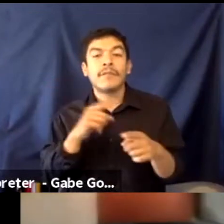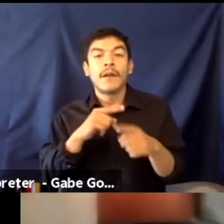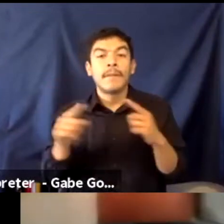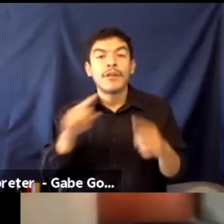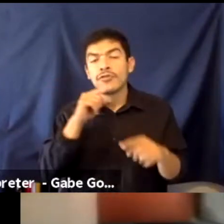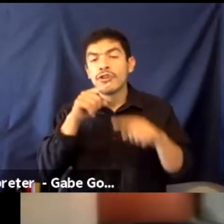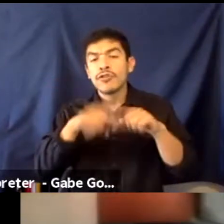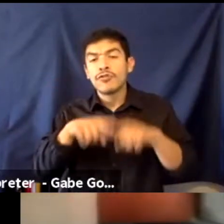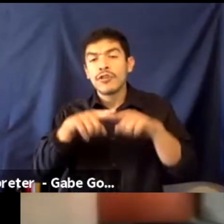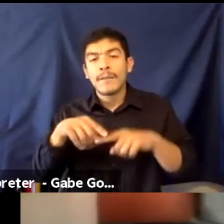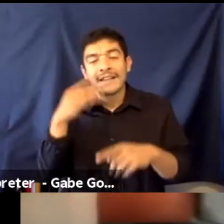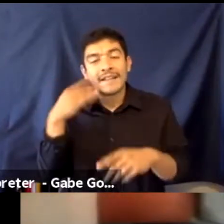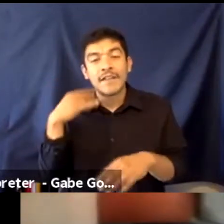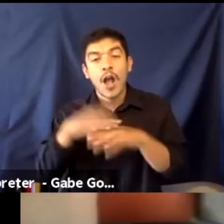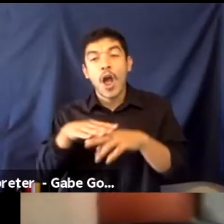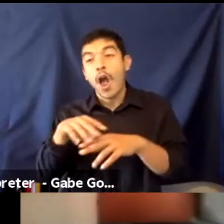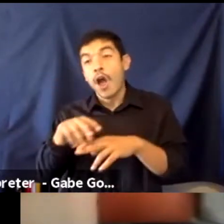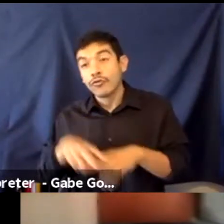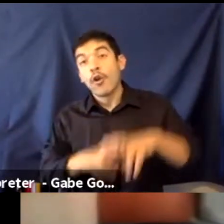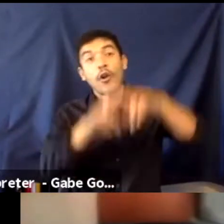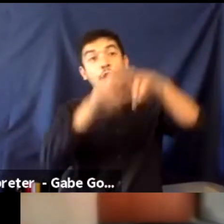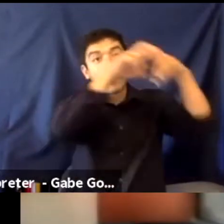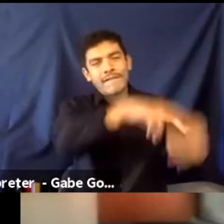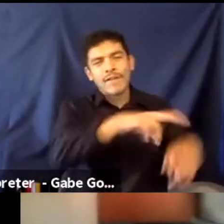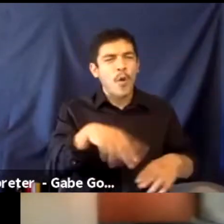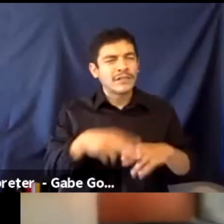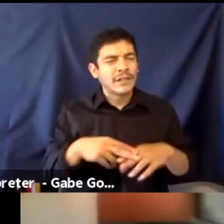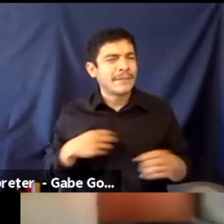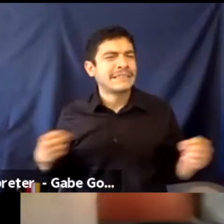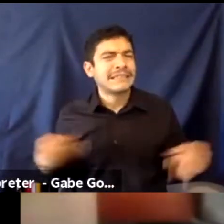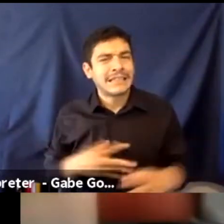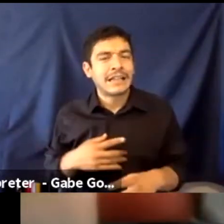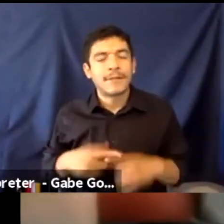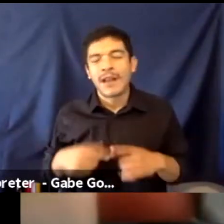coaster or something like that, of course I'm really scared, but I'm not really scared of the dark.